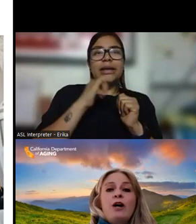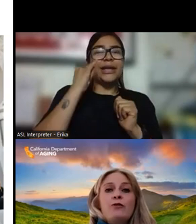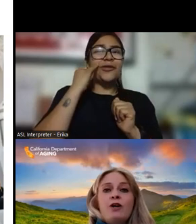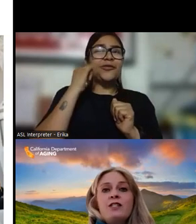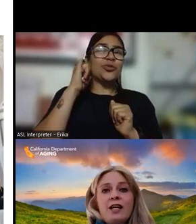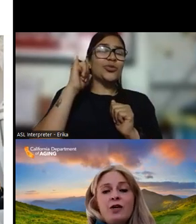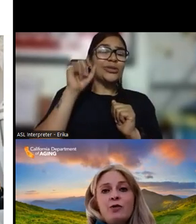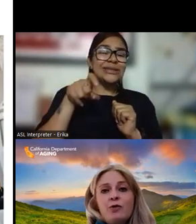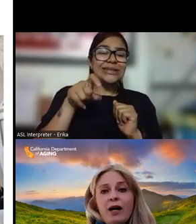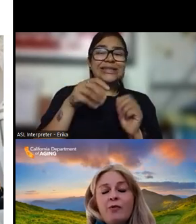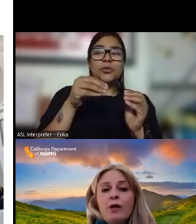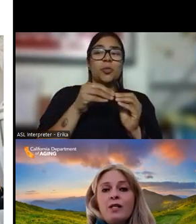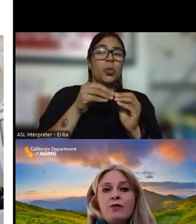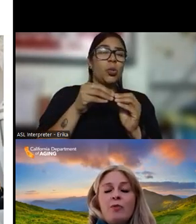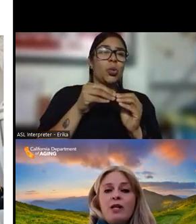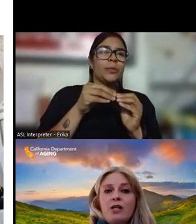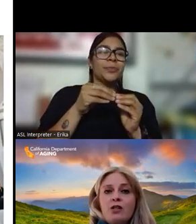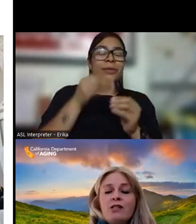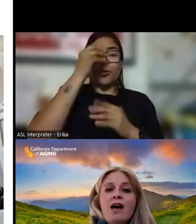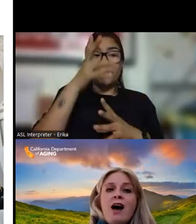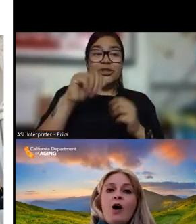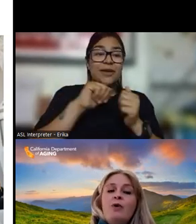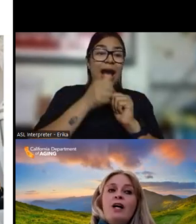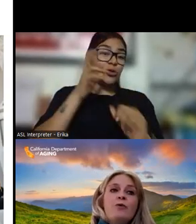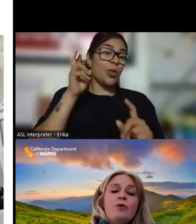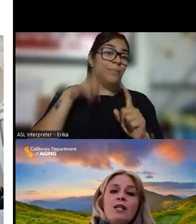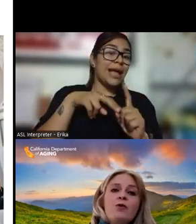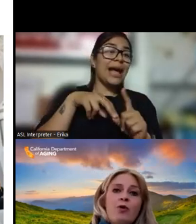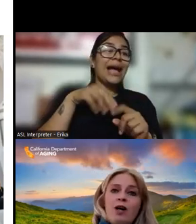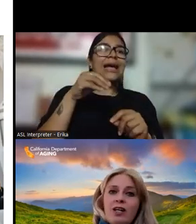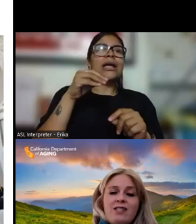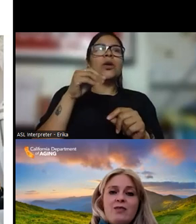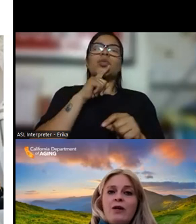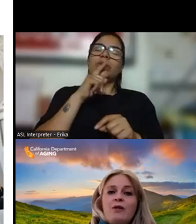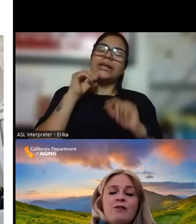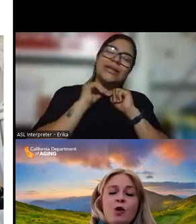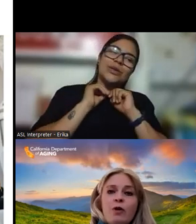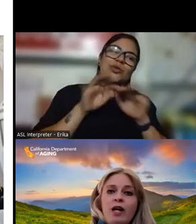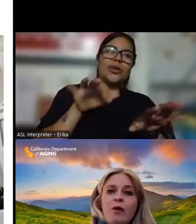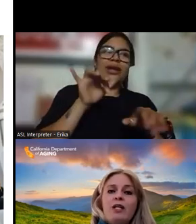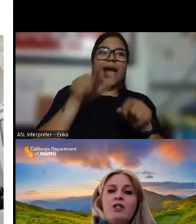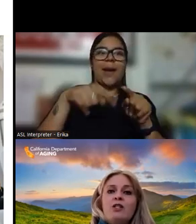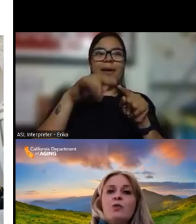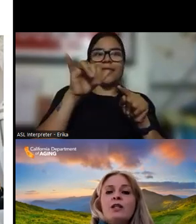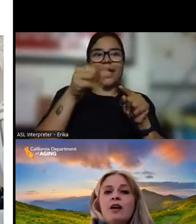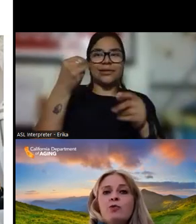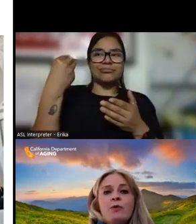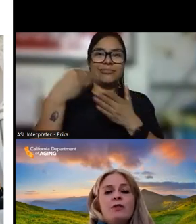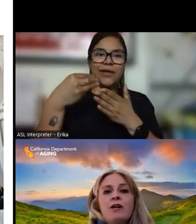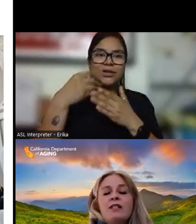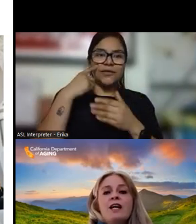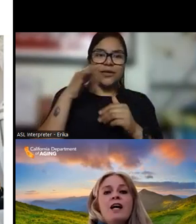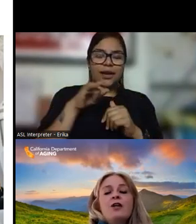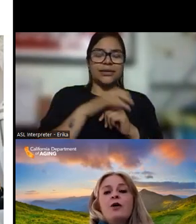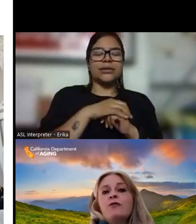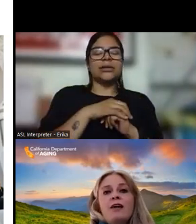that word out for our second request for applications. Really great projects. We received so many great applications. We'd love to be able